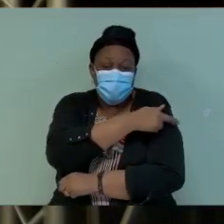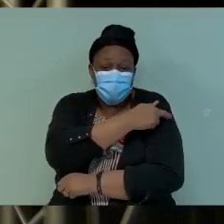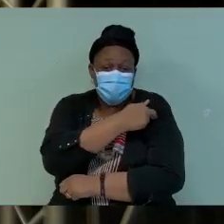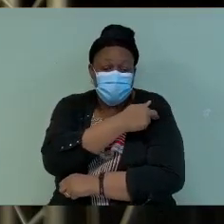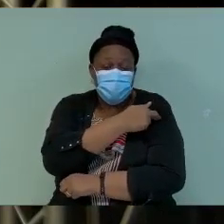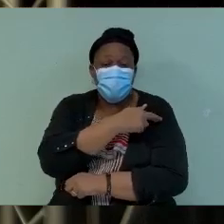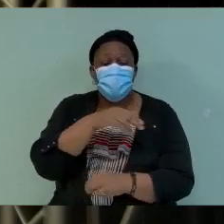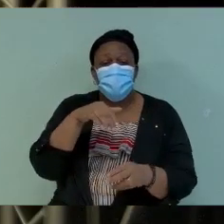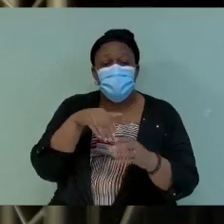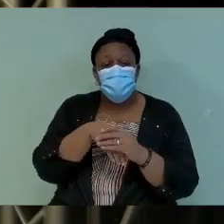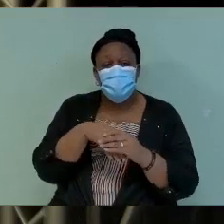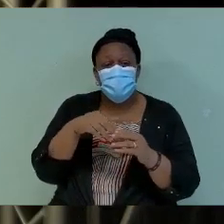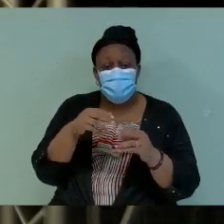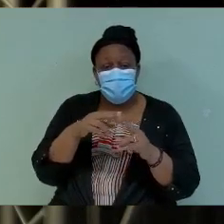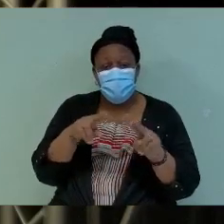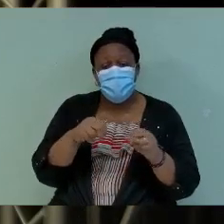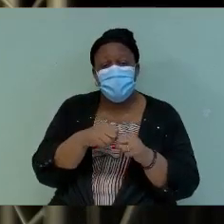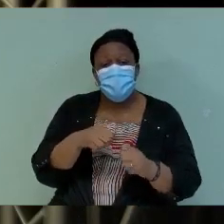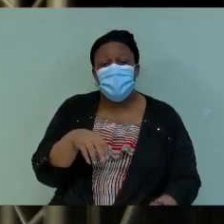call